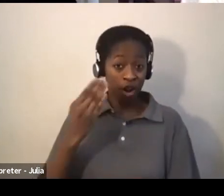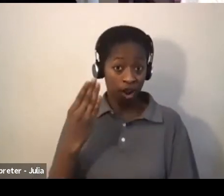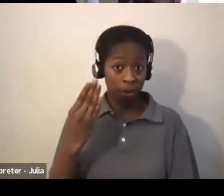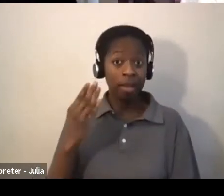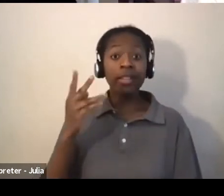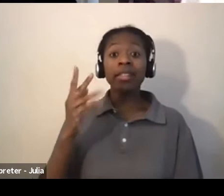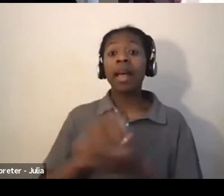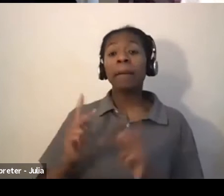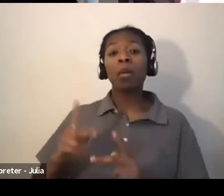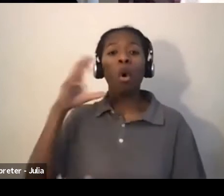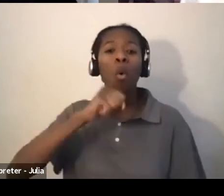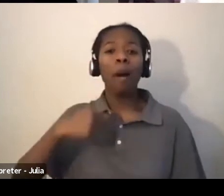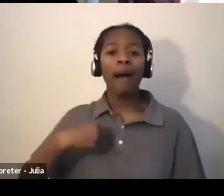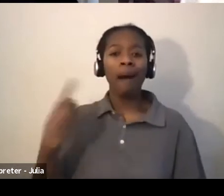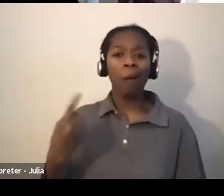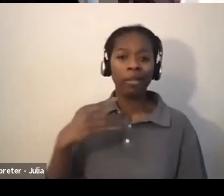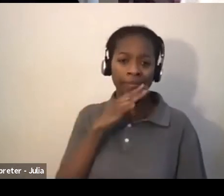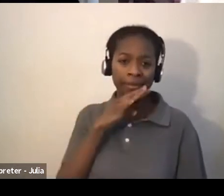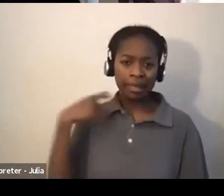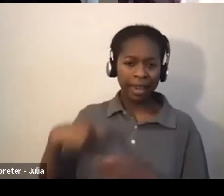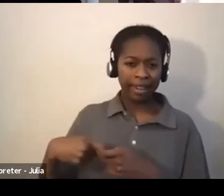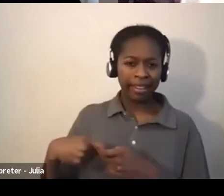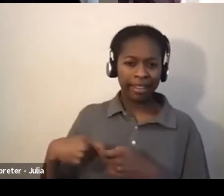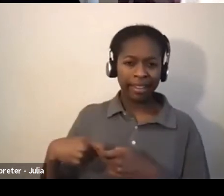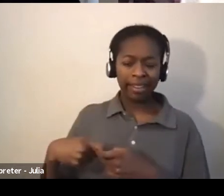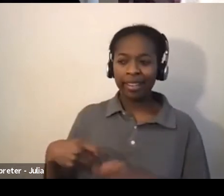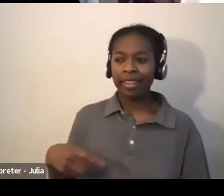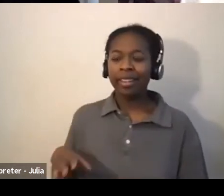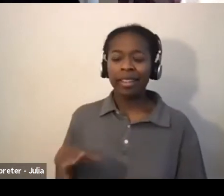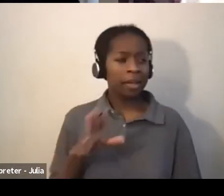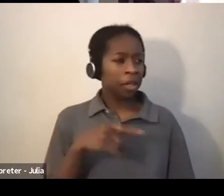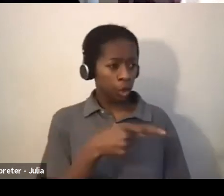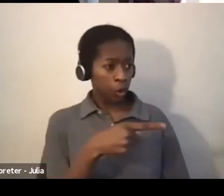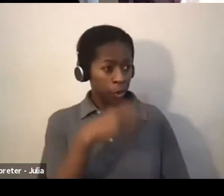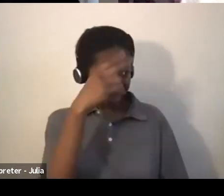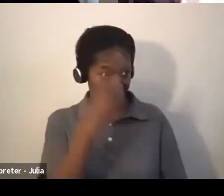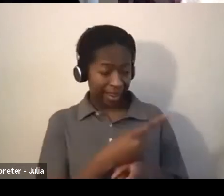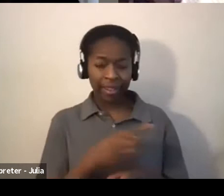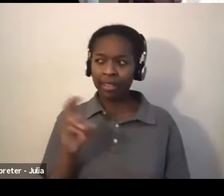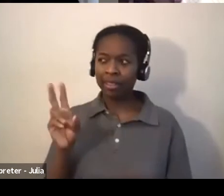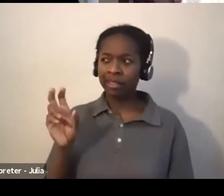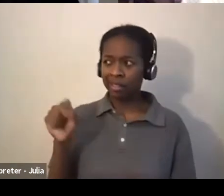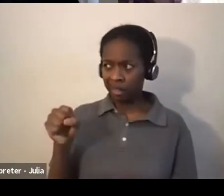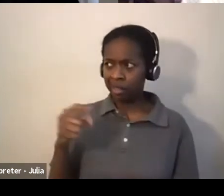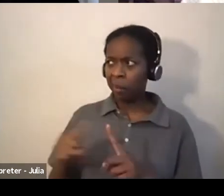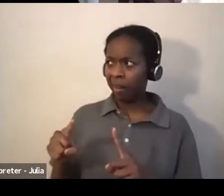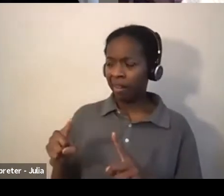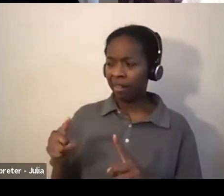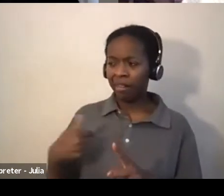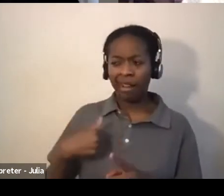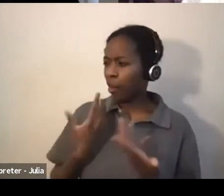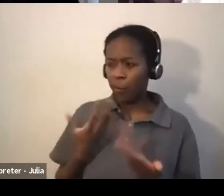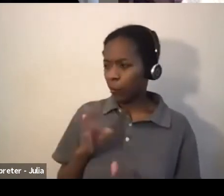speak only Spanish and I don't. And I'll get people, oh, you're Mexican, aren't you? I'm like, yeah, but I don't speak Spanish. Well, Mexicans only speak Spanish. I'm